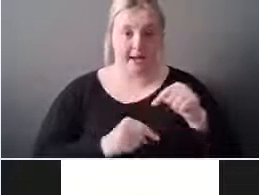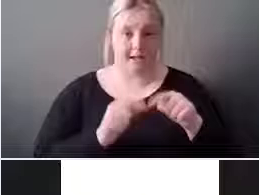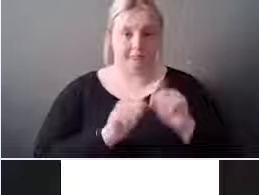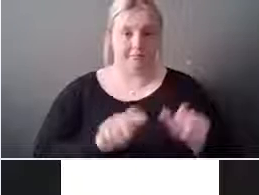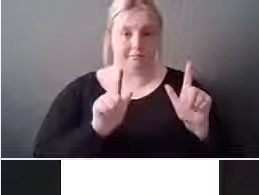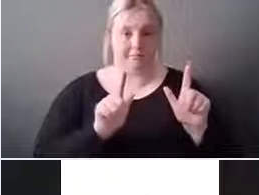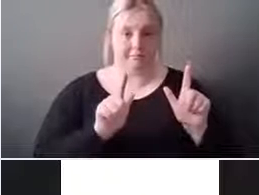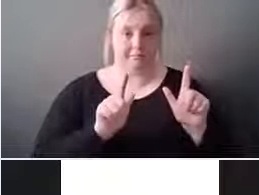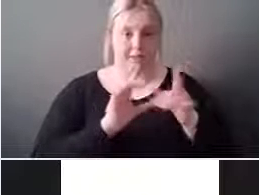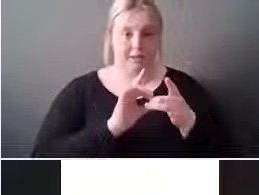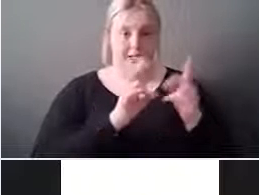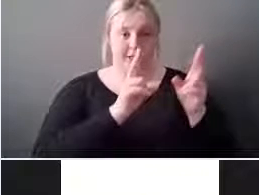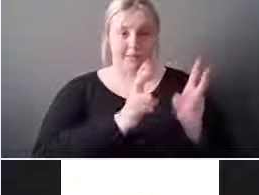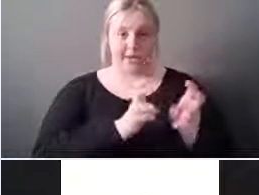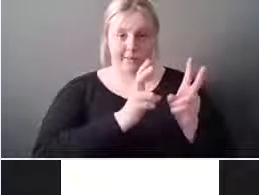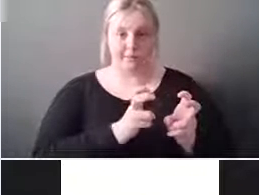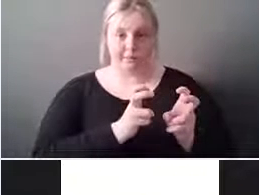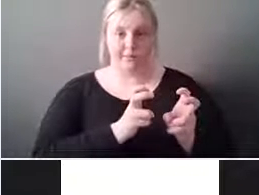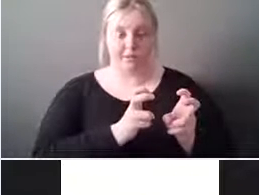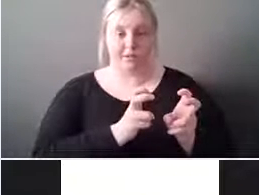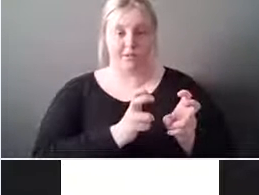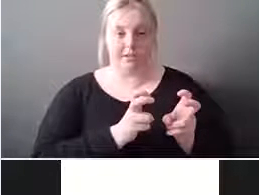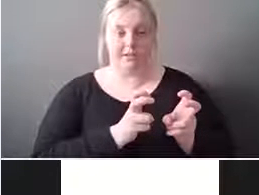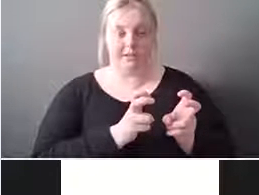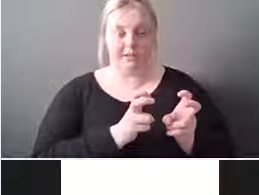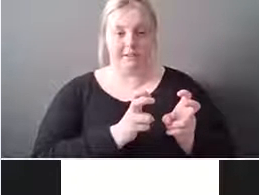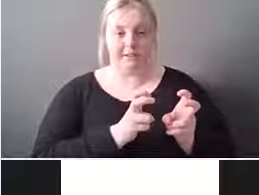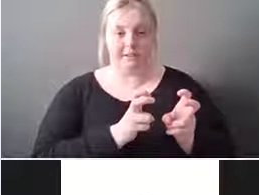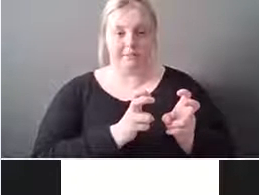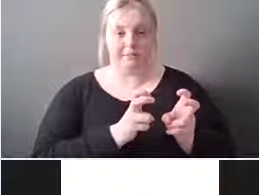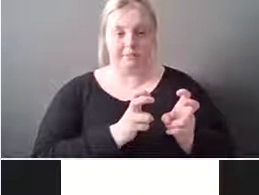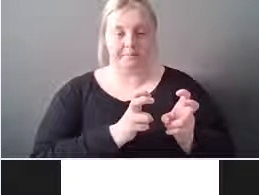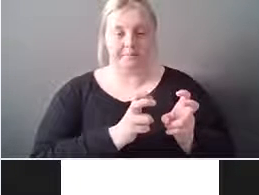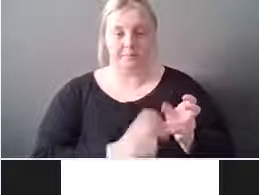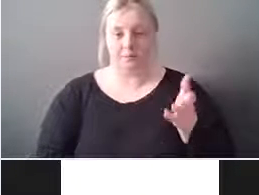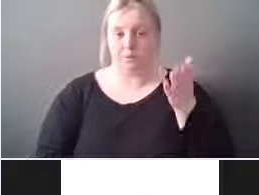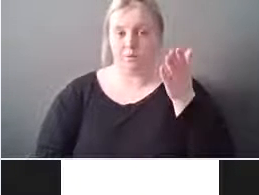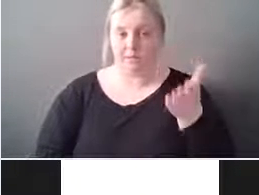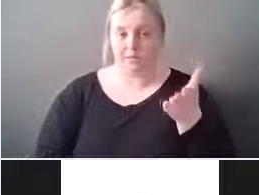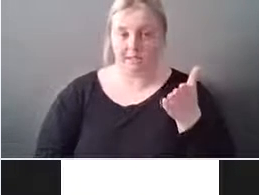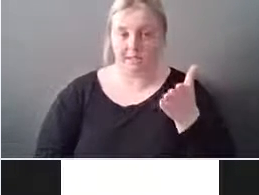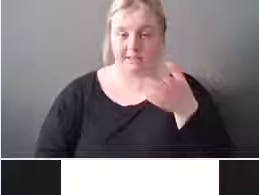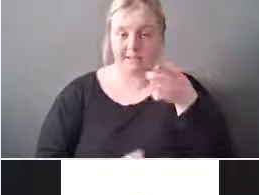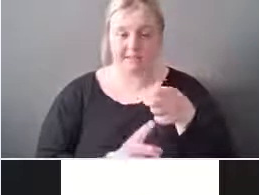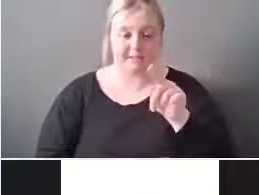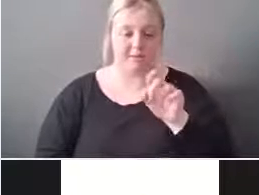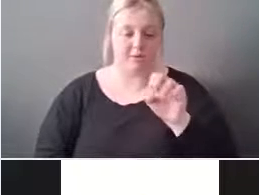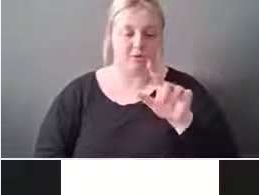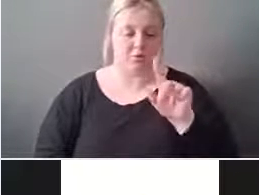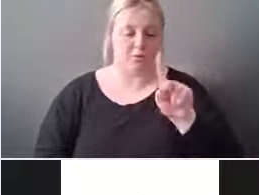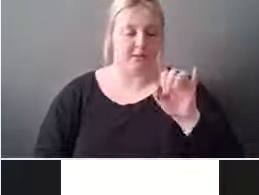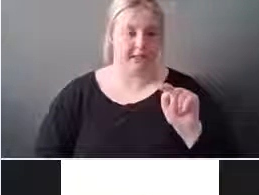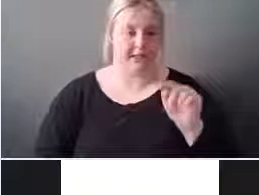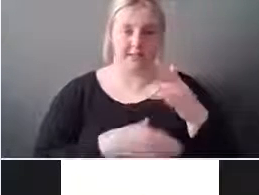to the downloads themselves, so this particular toolkit is available.